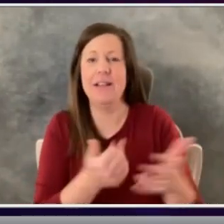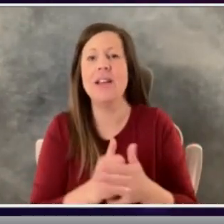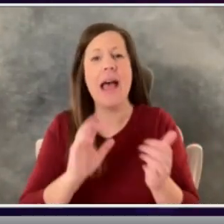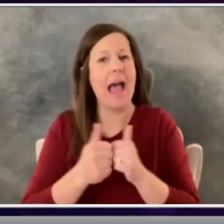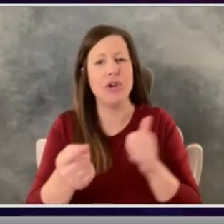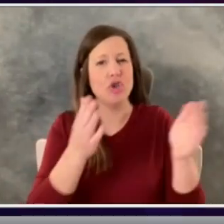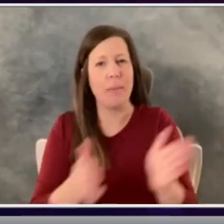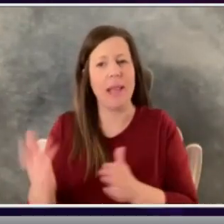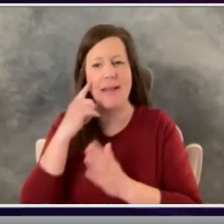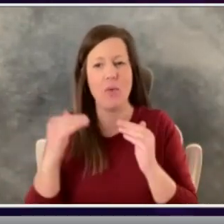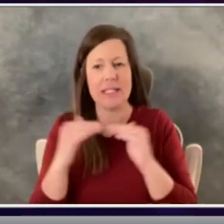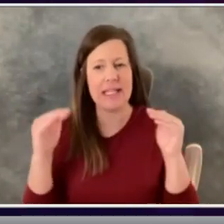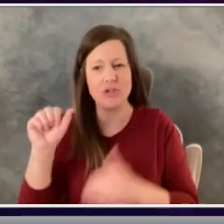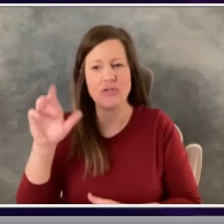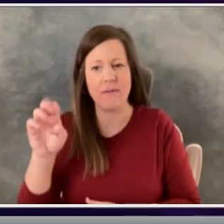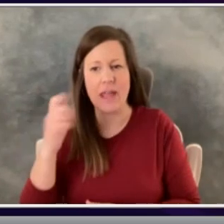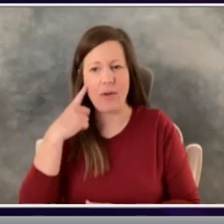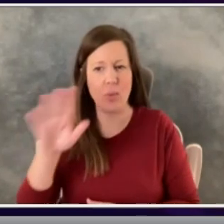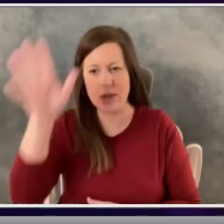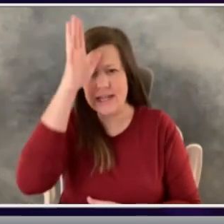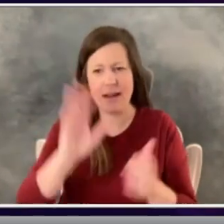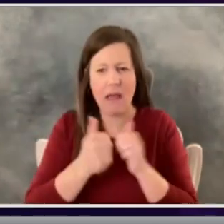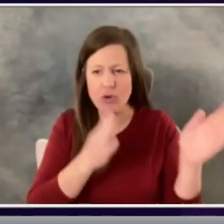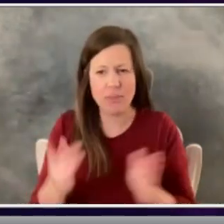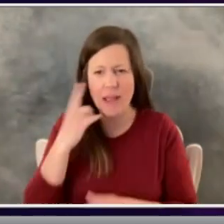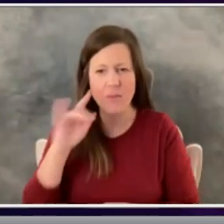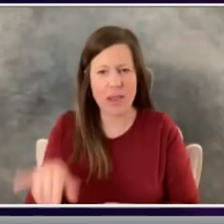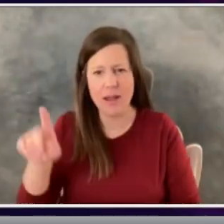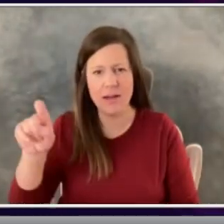that your dad may need? How do you plan?